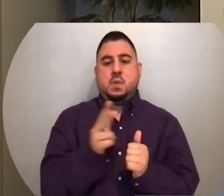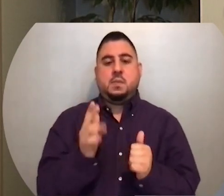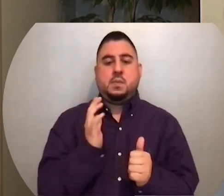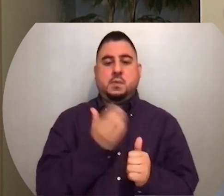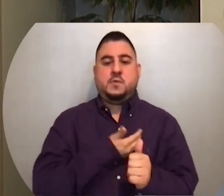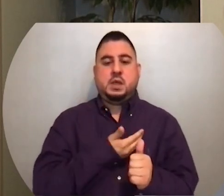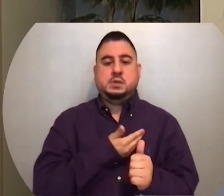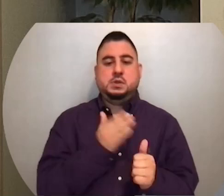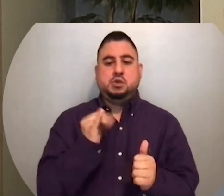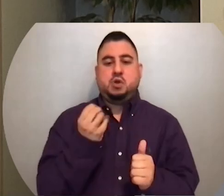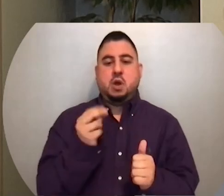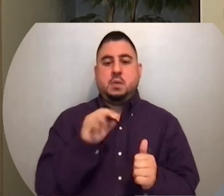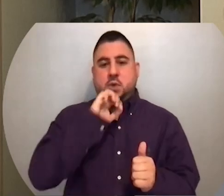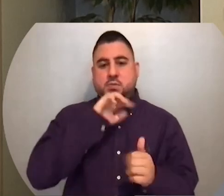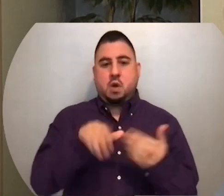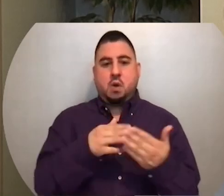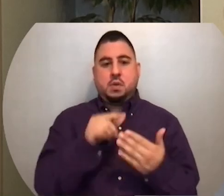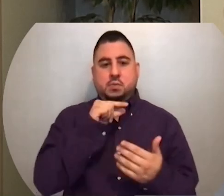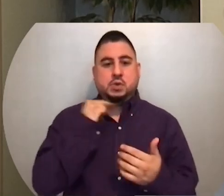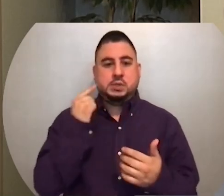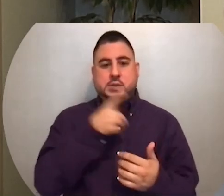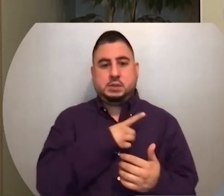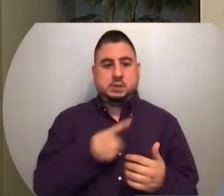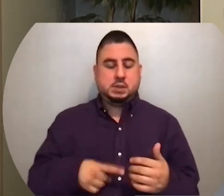our Pope and John our Bishop and all the clergy.